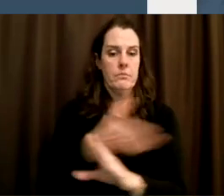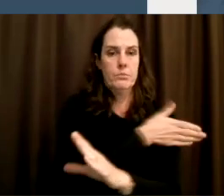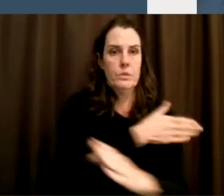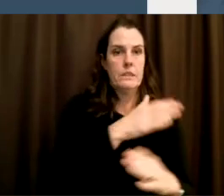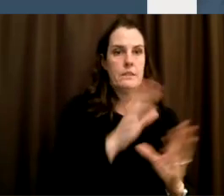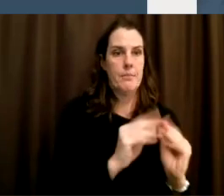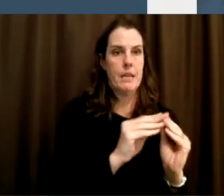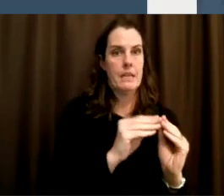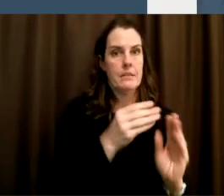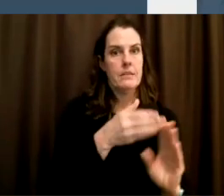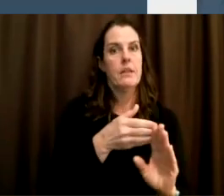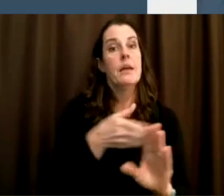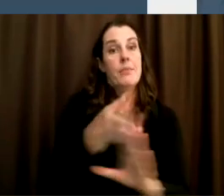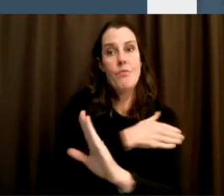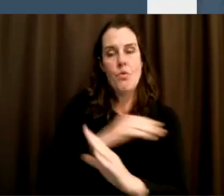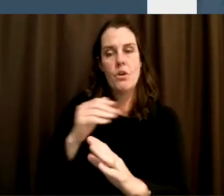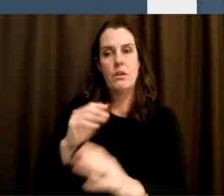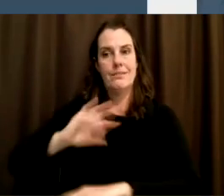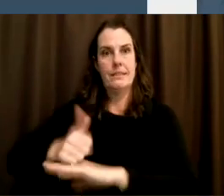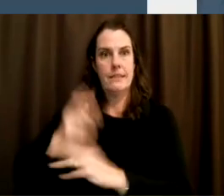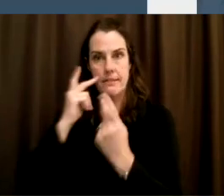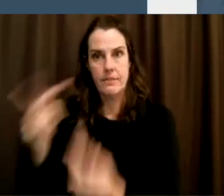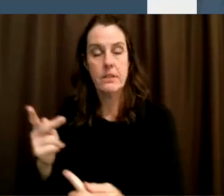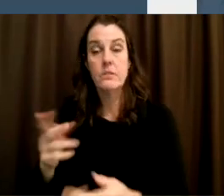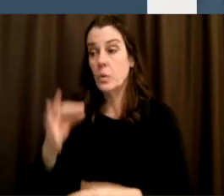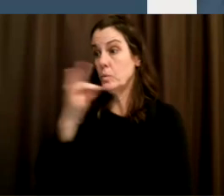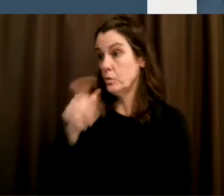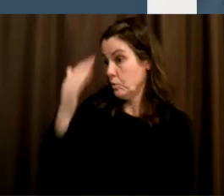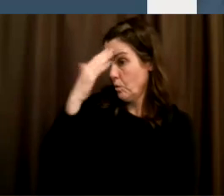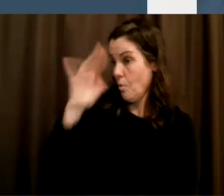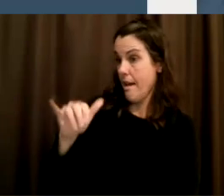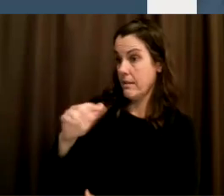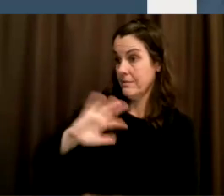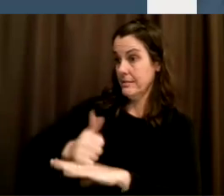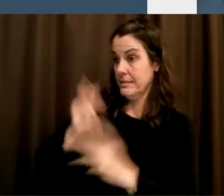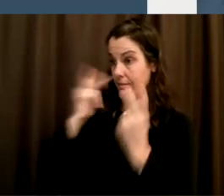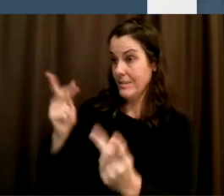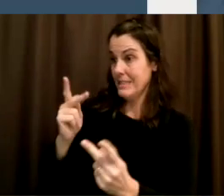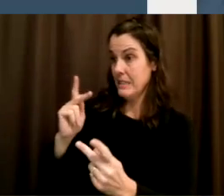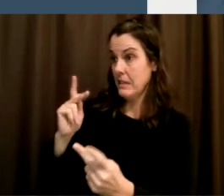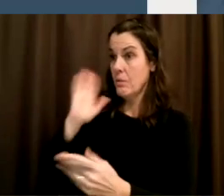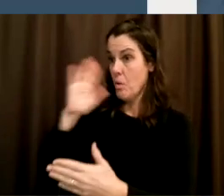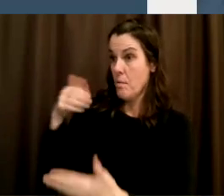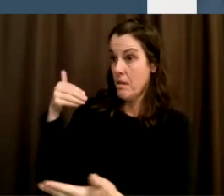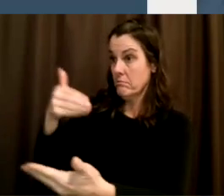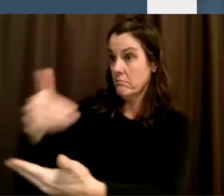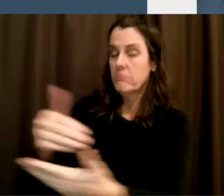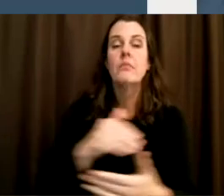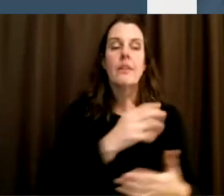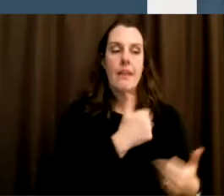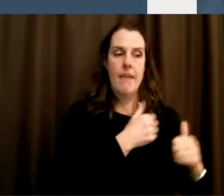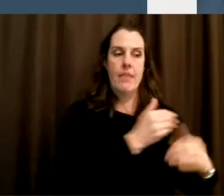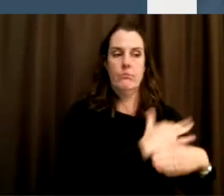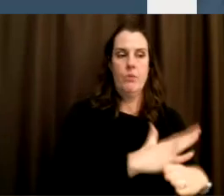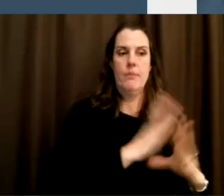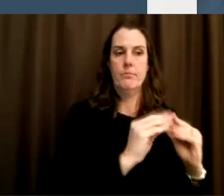in the information. So as soon as you know that site visit is coming, schedule that prep meeting, and kind of get